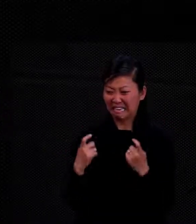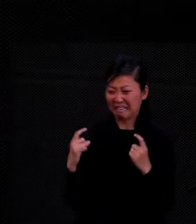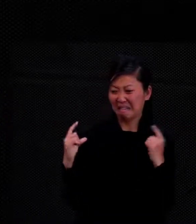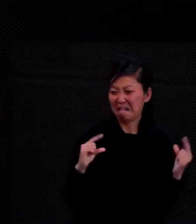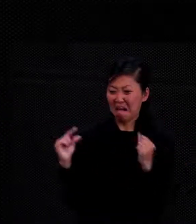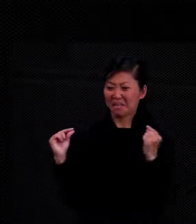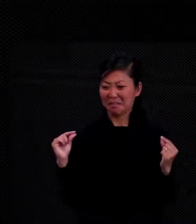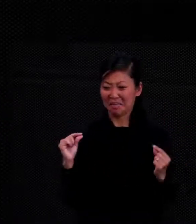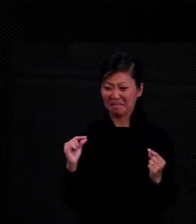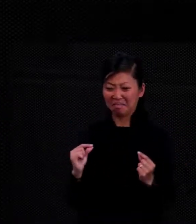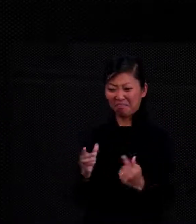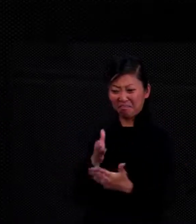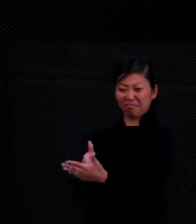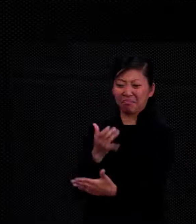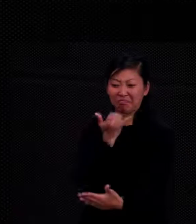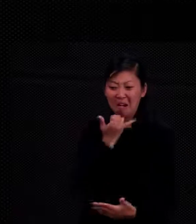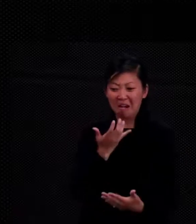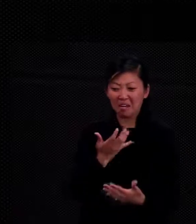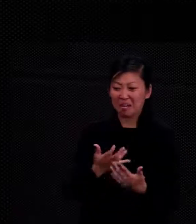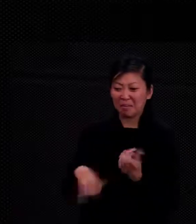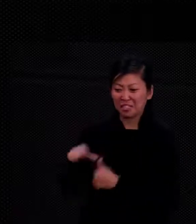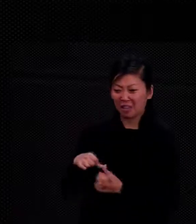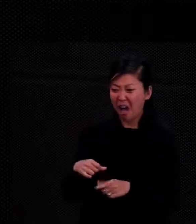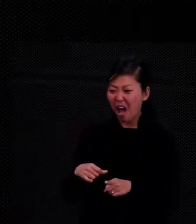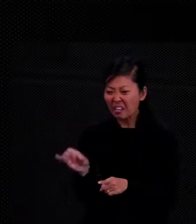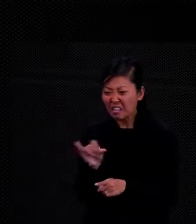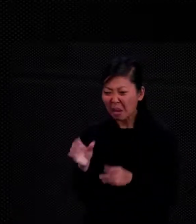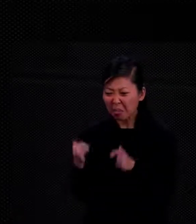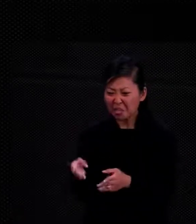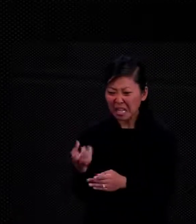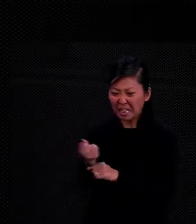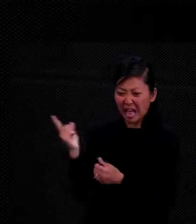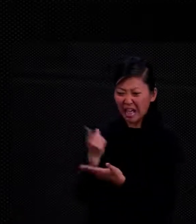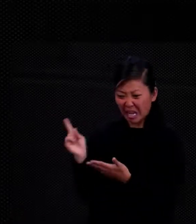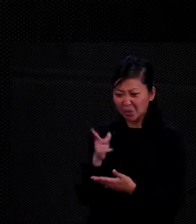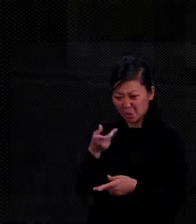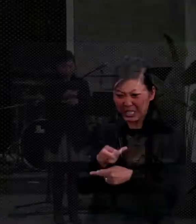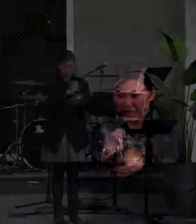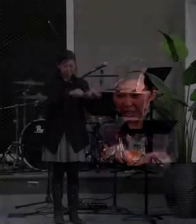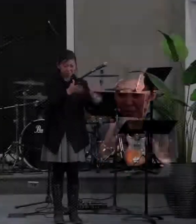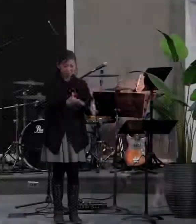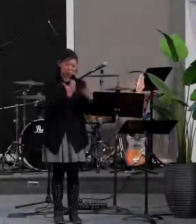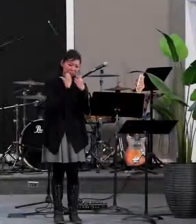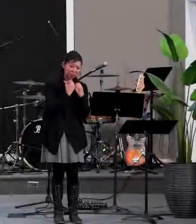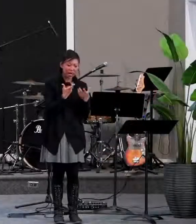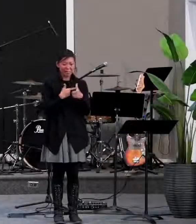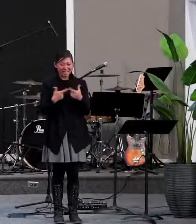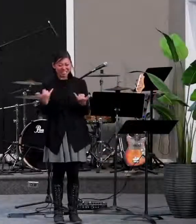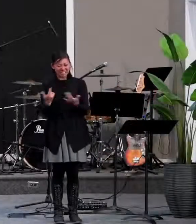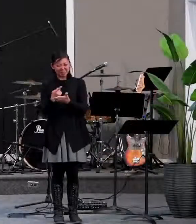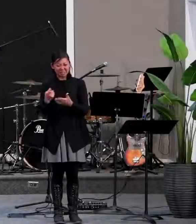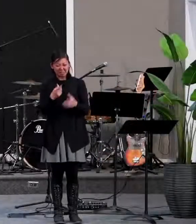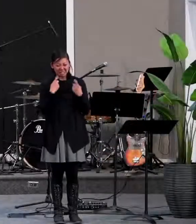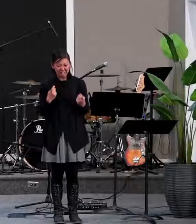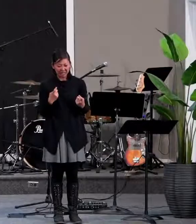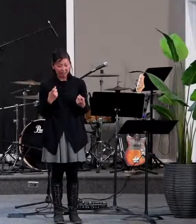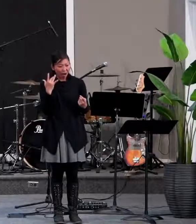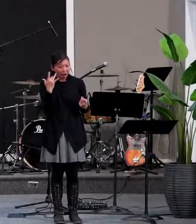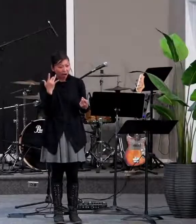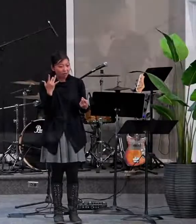wronging one another, thinking the worst about each other. Why? Because you're here and I'm